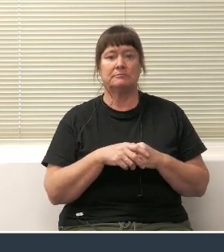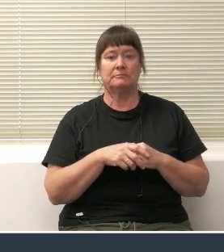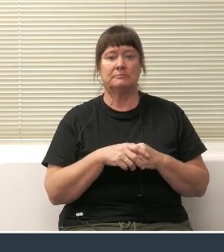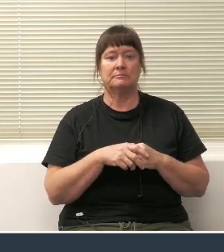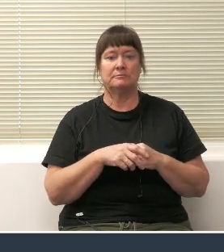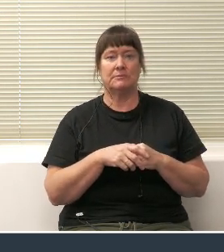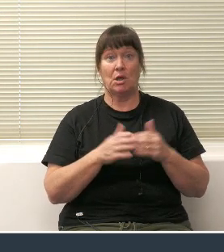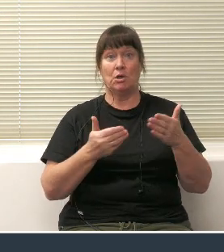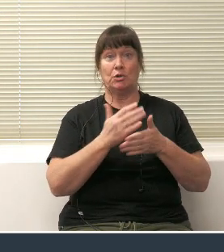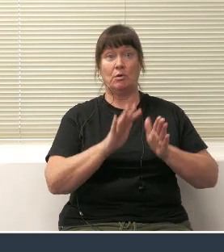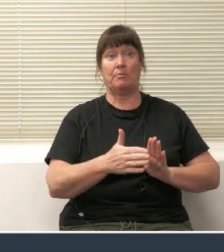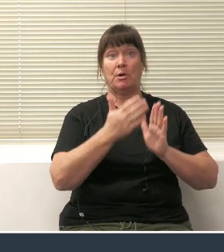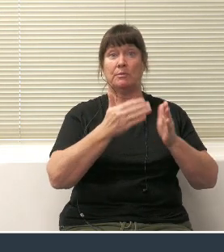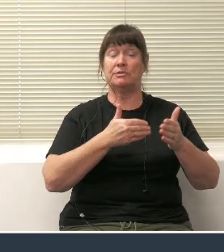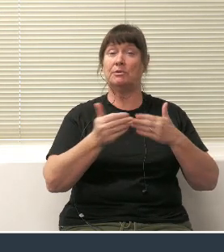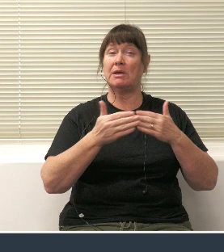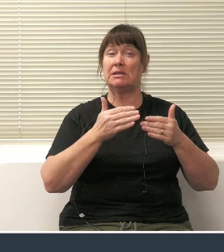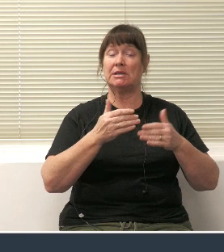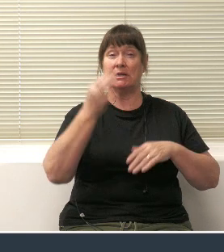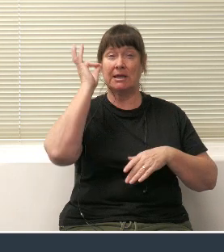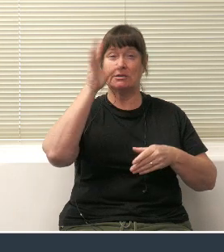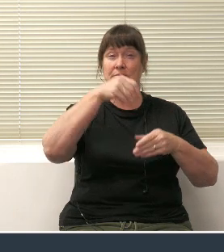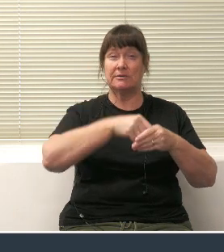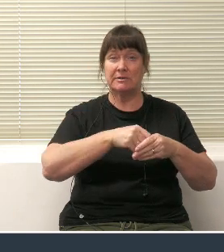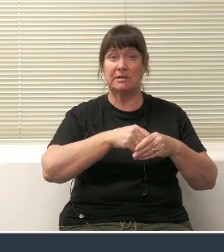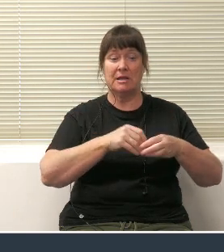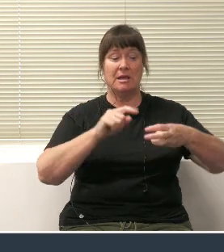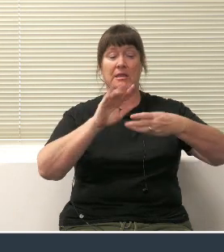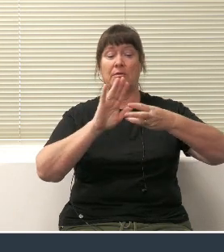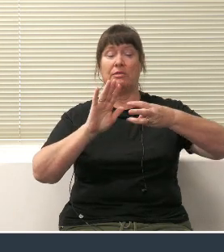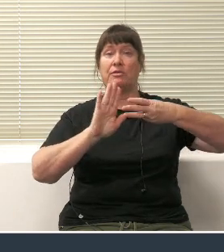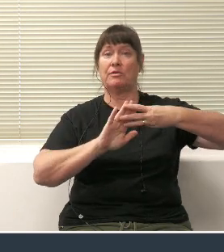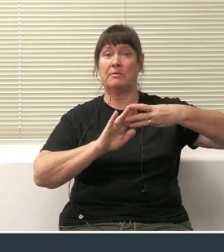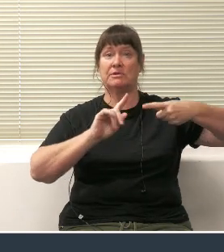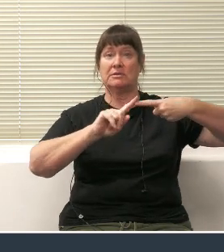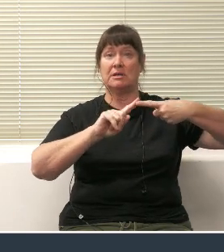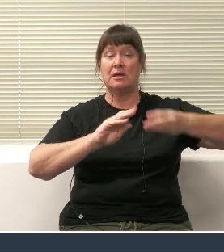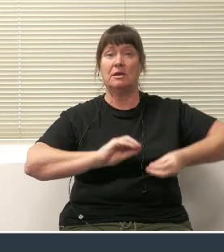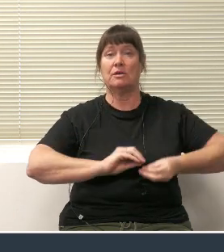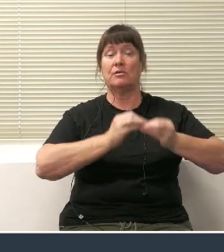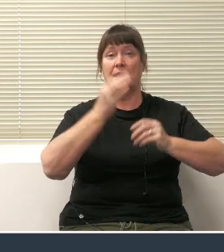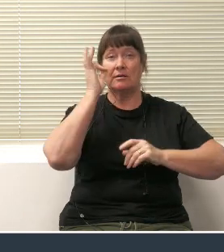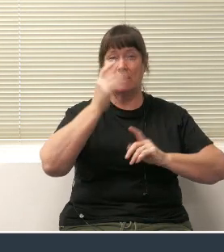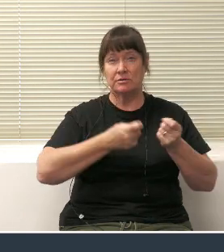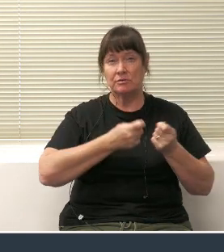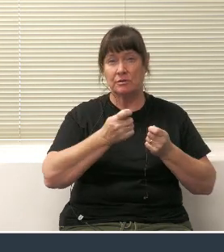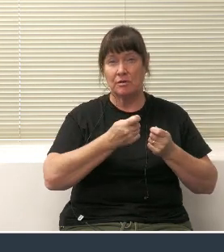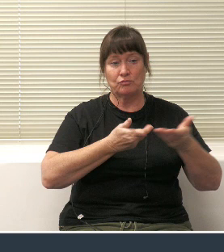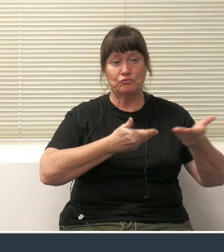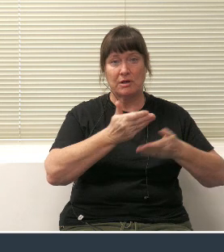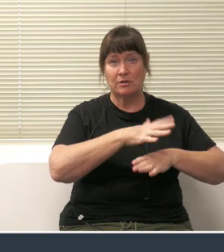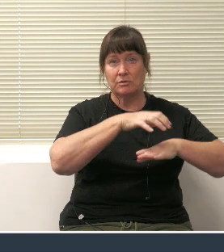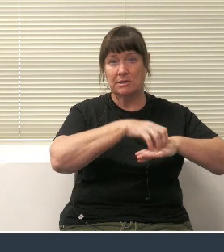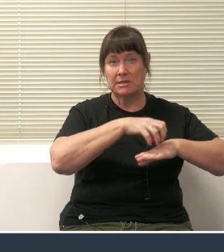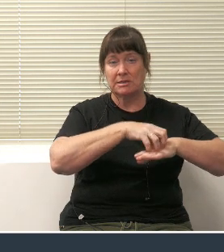Next one was a new approach to managing council's investments. So we had three options here. Create a council-controlled trading